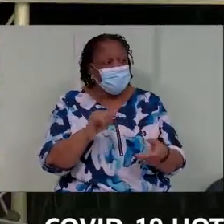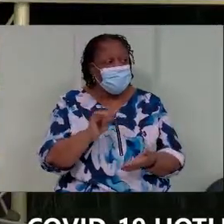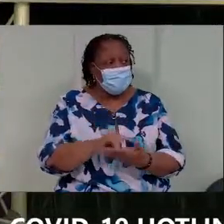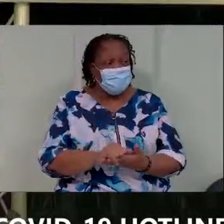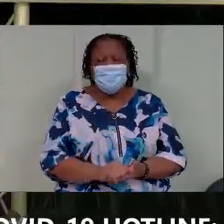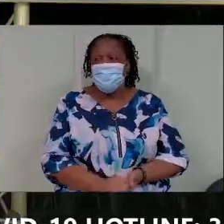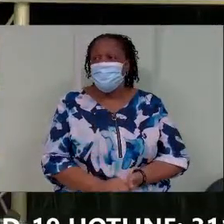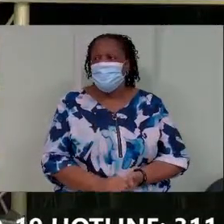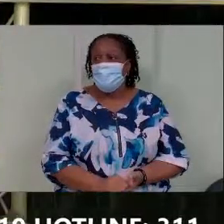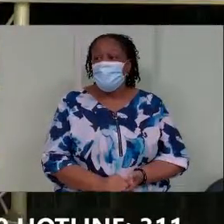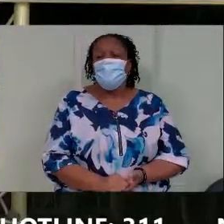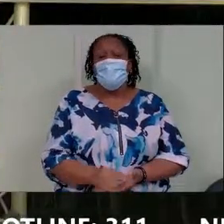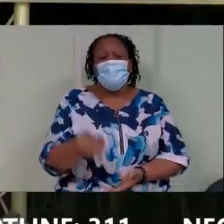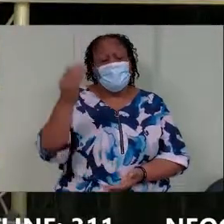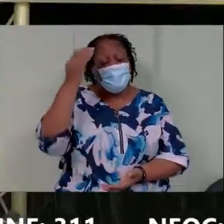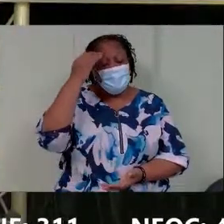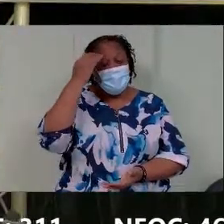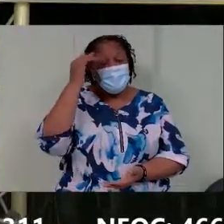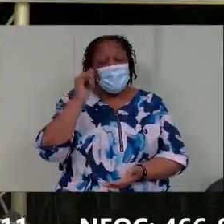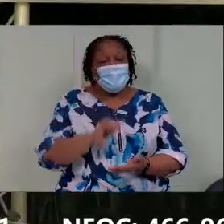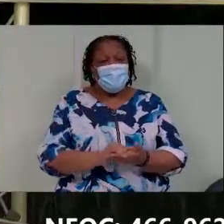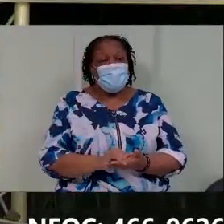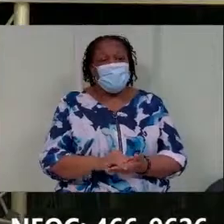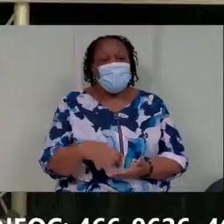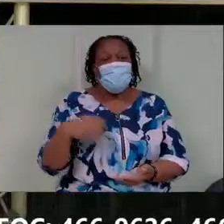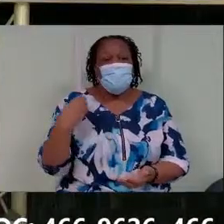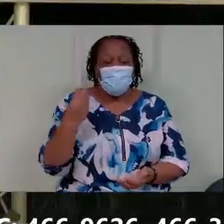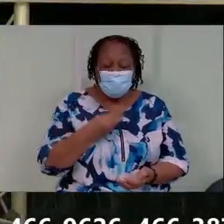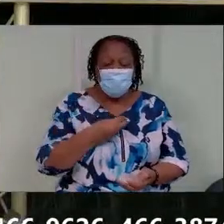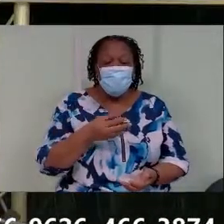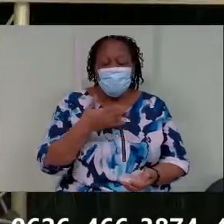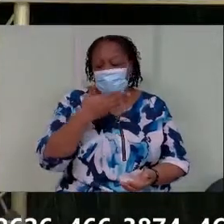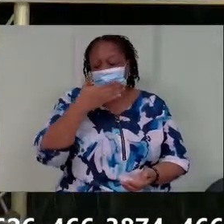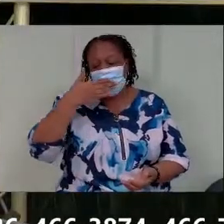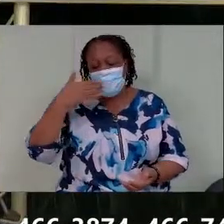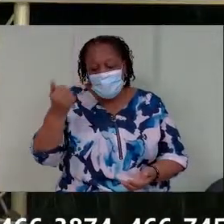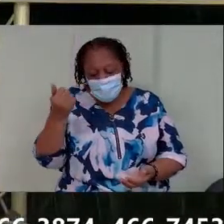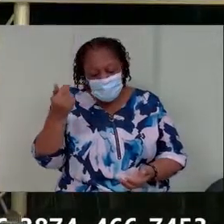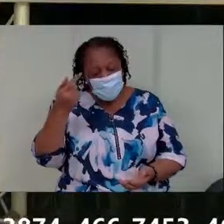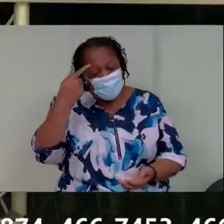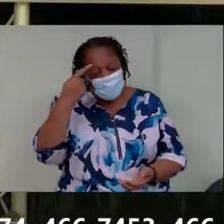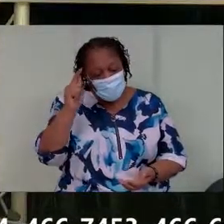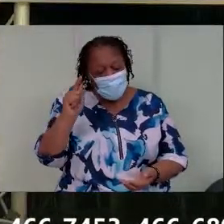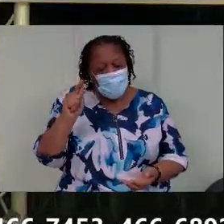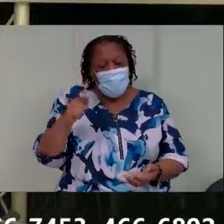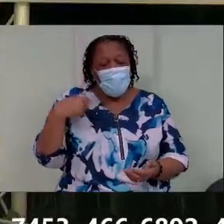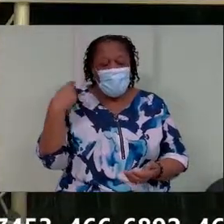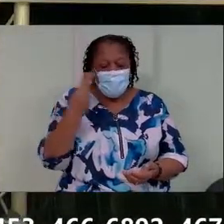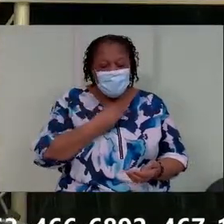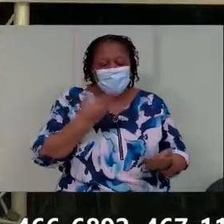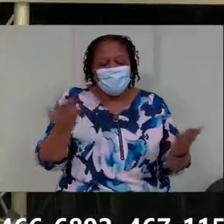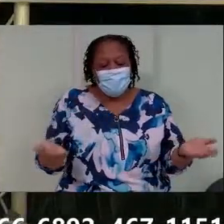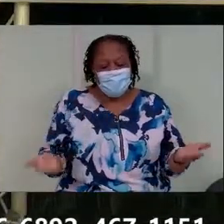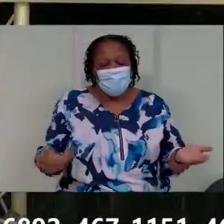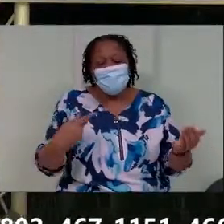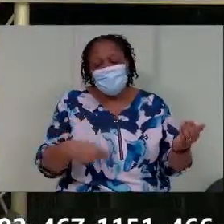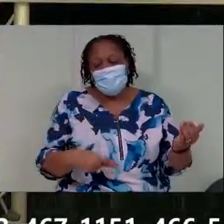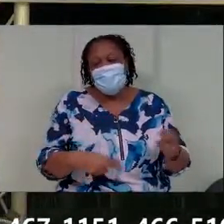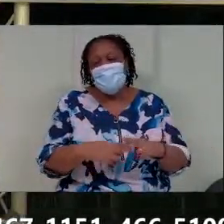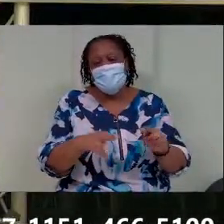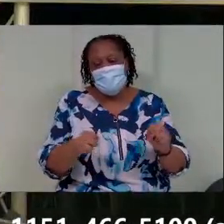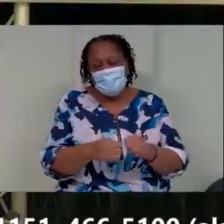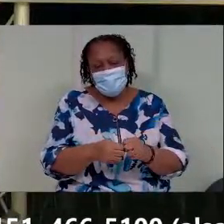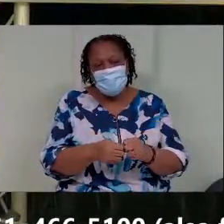am certain that we are going to be able to come up with the best practices for us in St. Kitts and Nevis to be able to